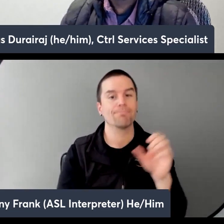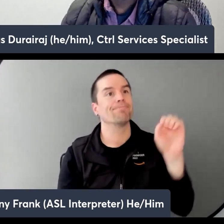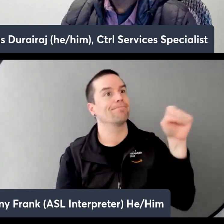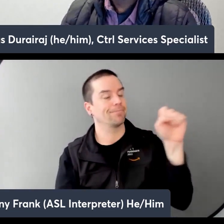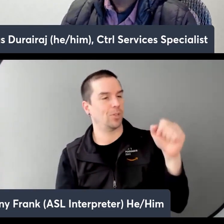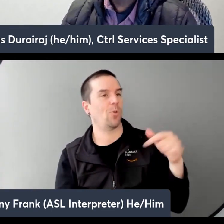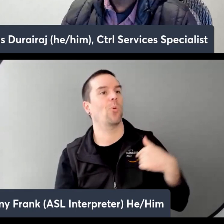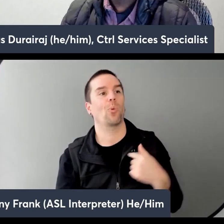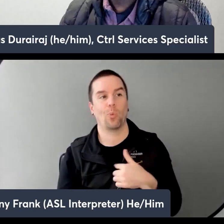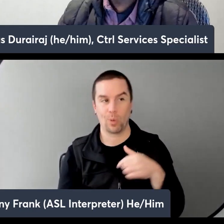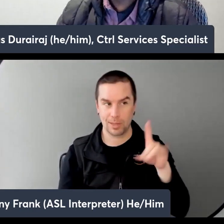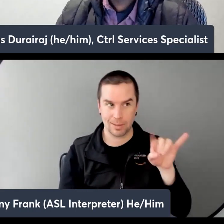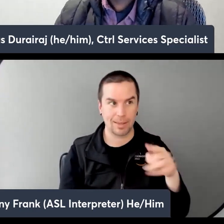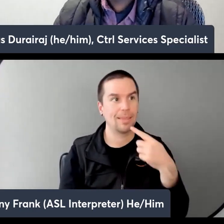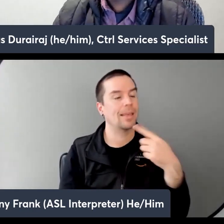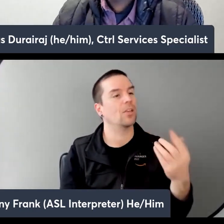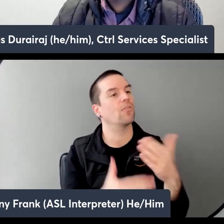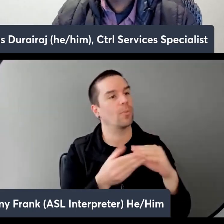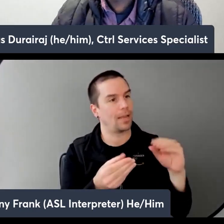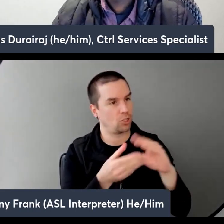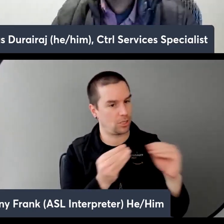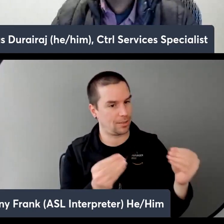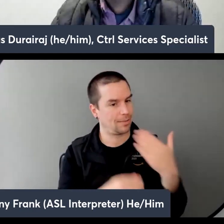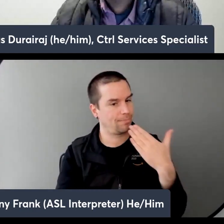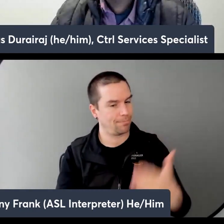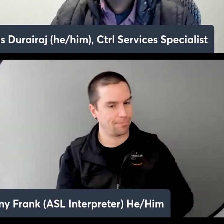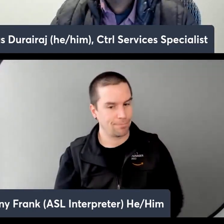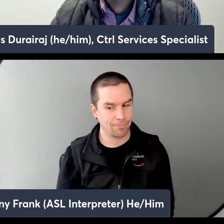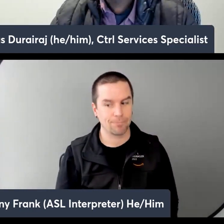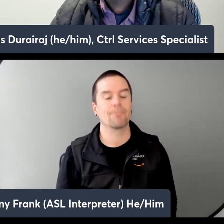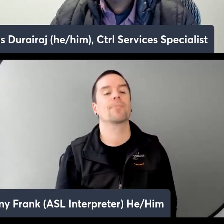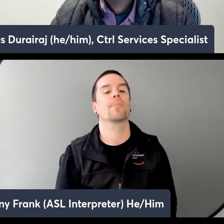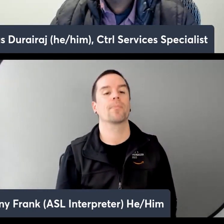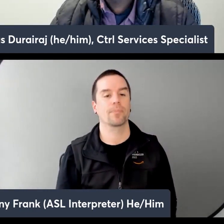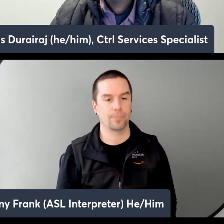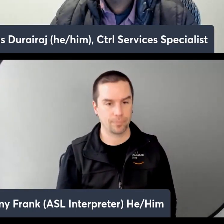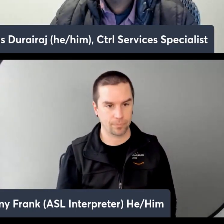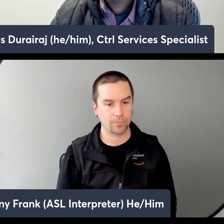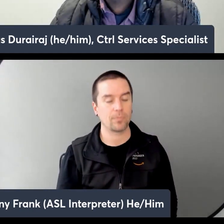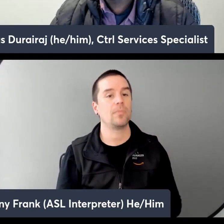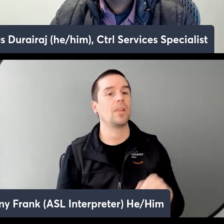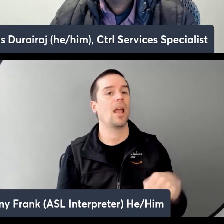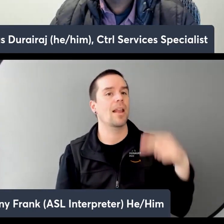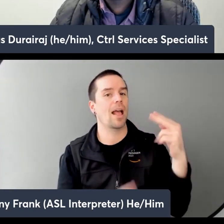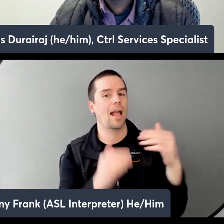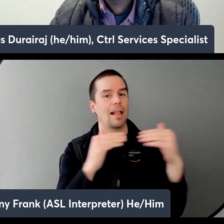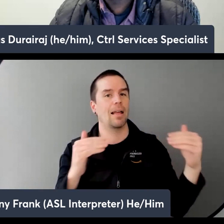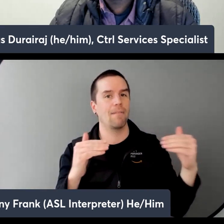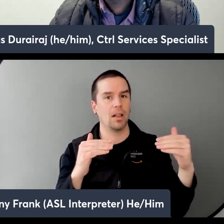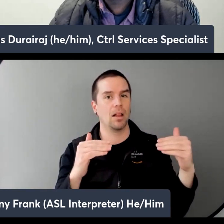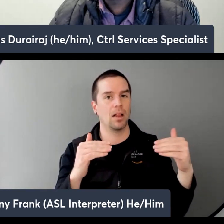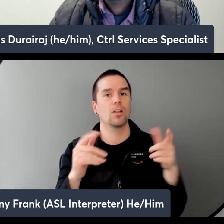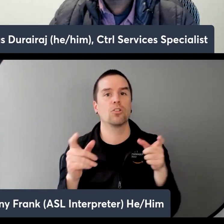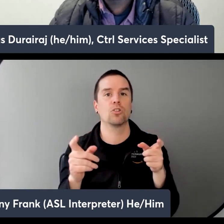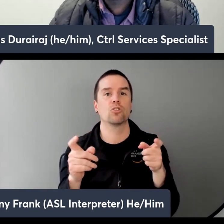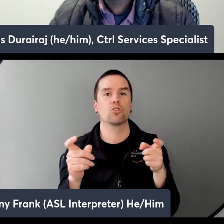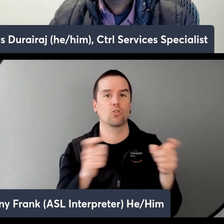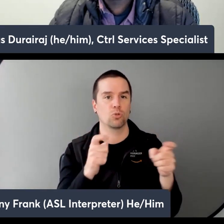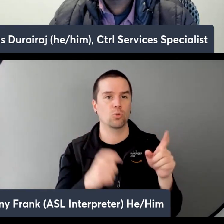up. So, on a very high level, Control Tower's comprehensive controls management has